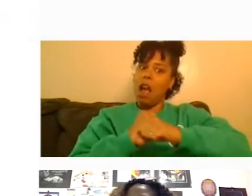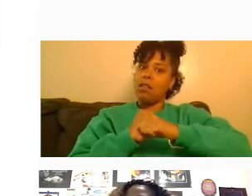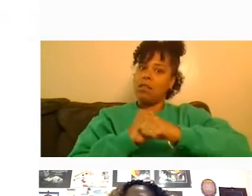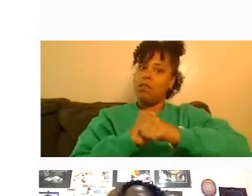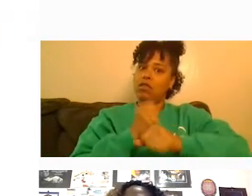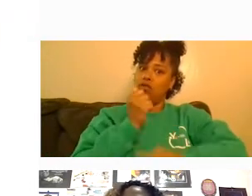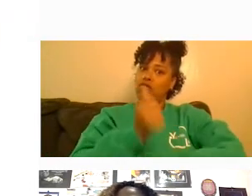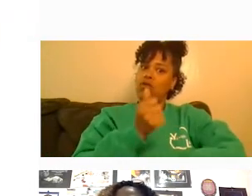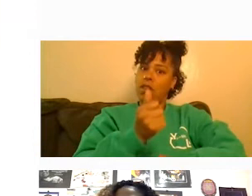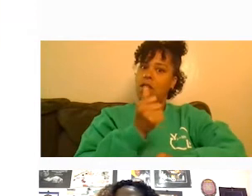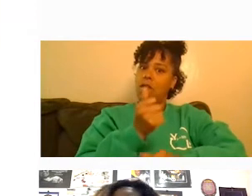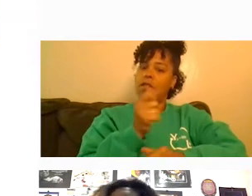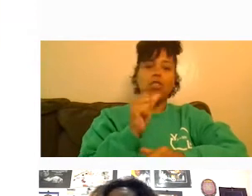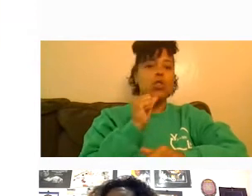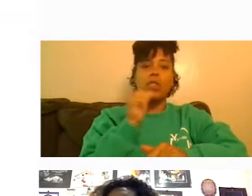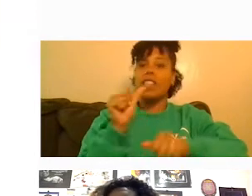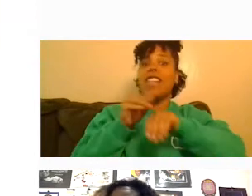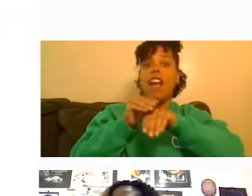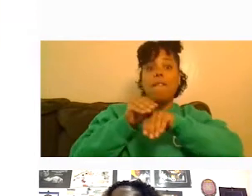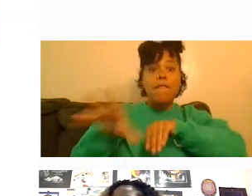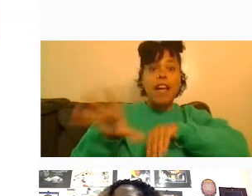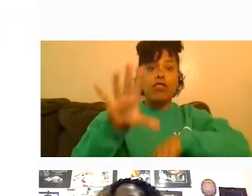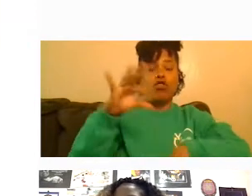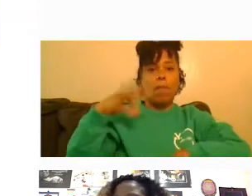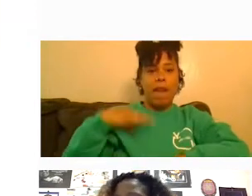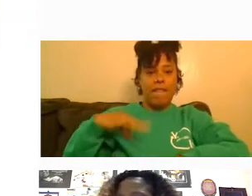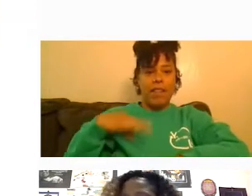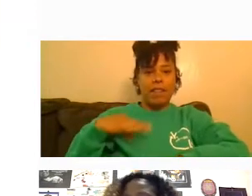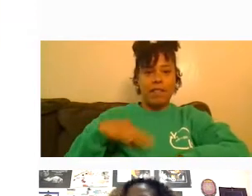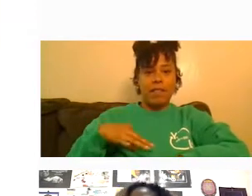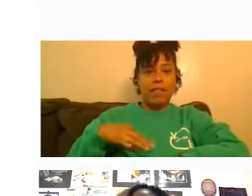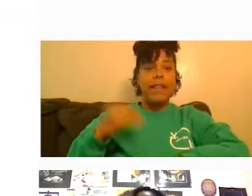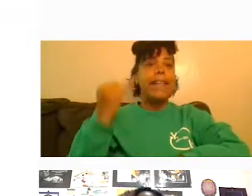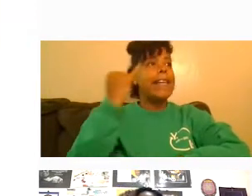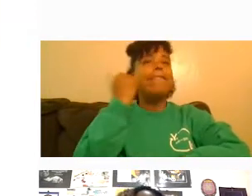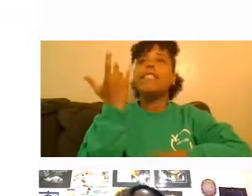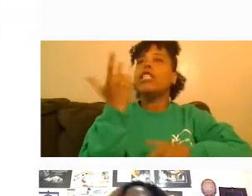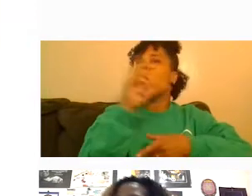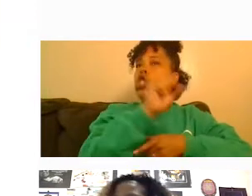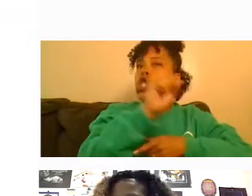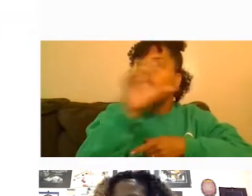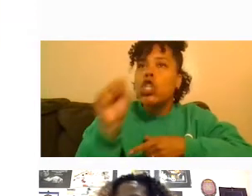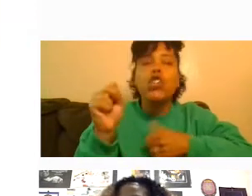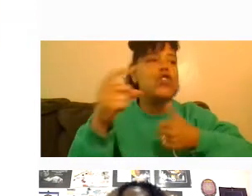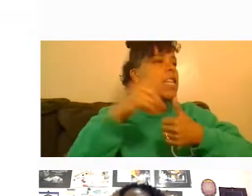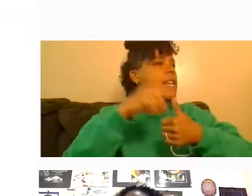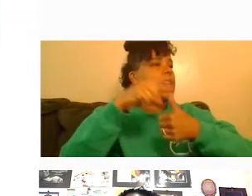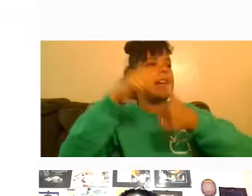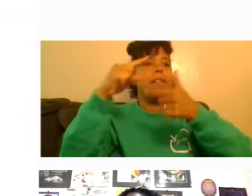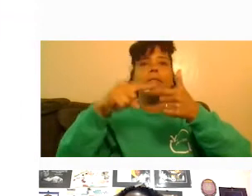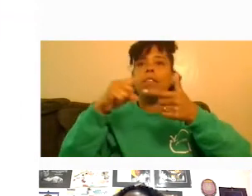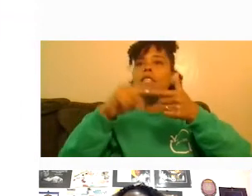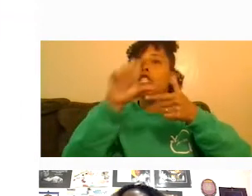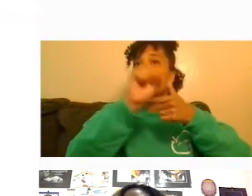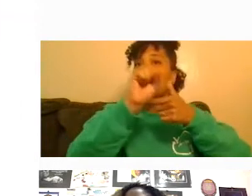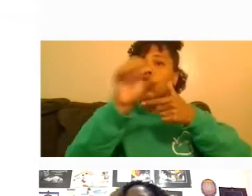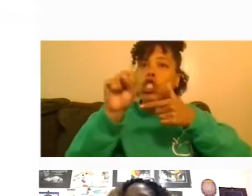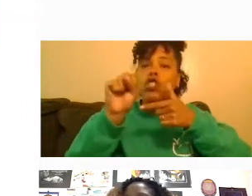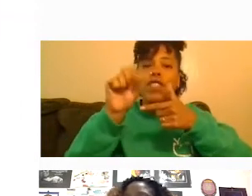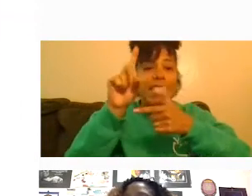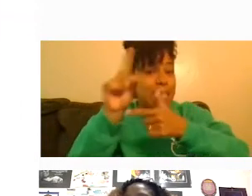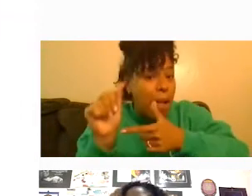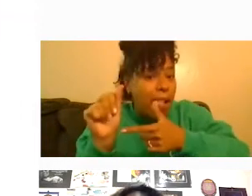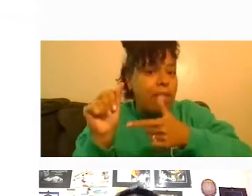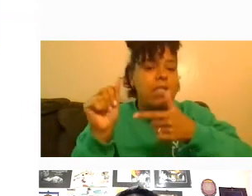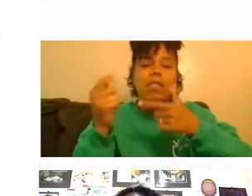not affect your benefits. If your benefits are Social Security, if your benefits are Social Security disability,